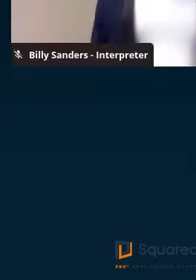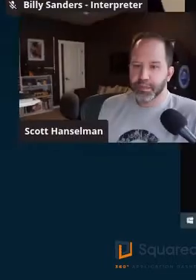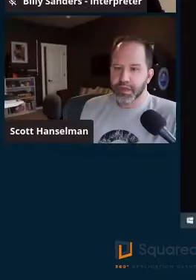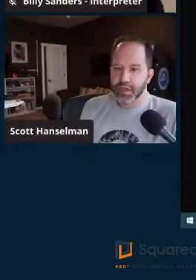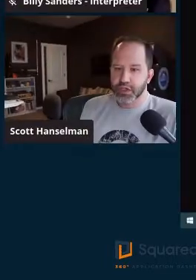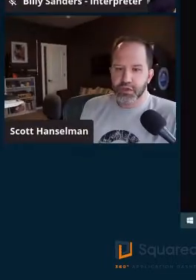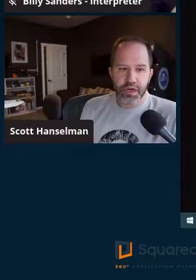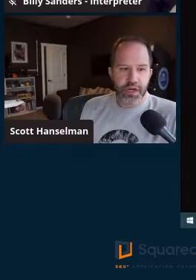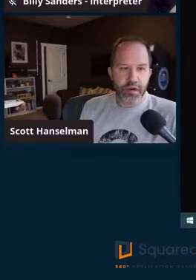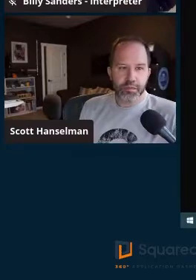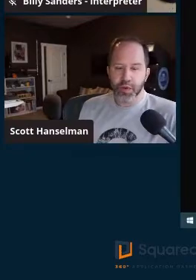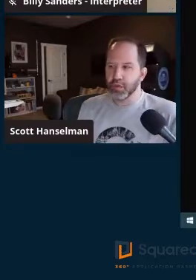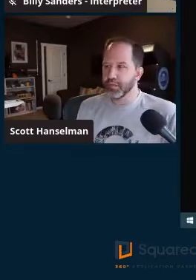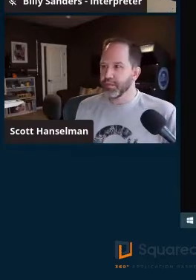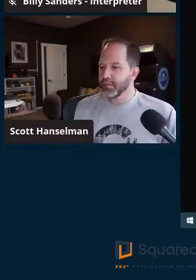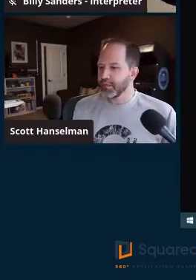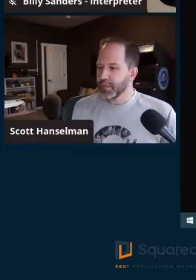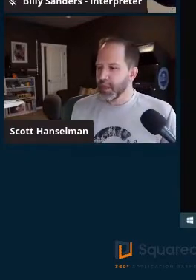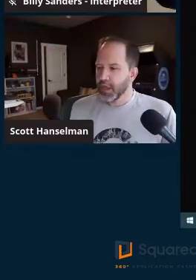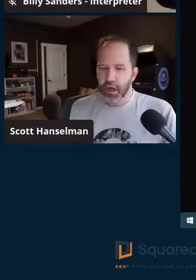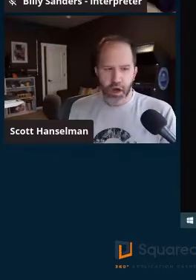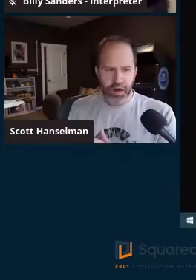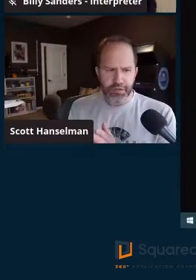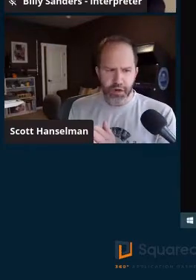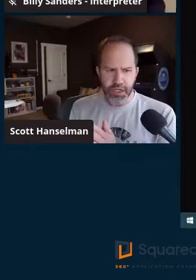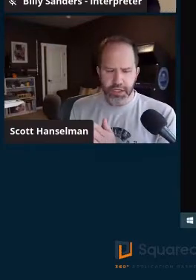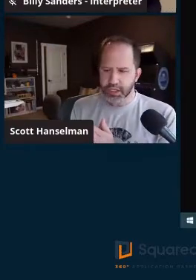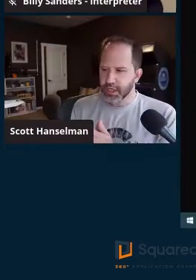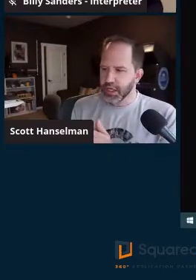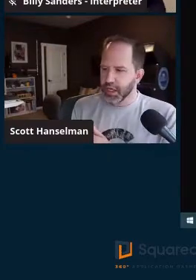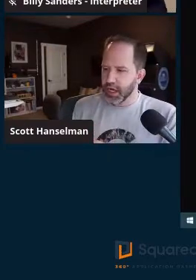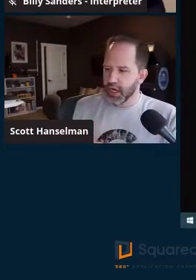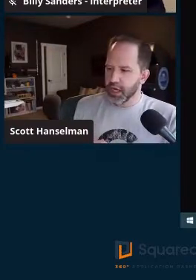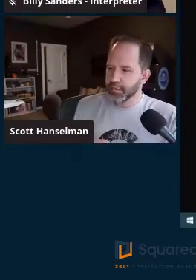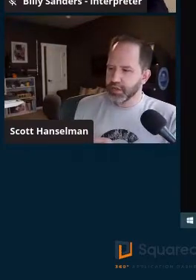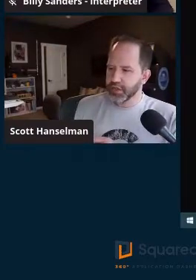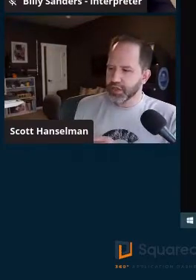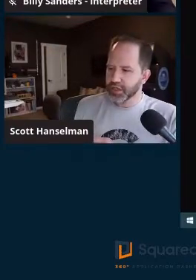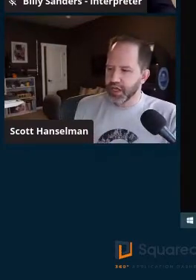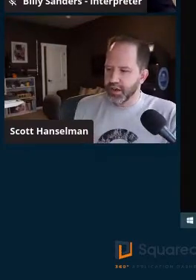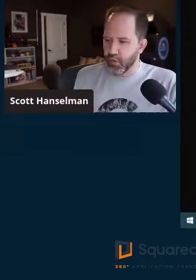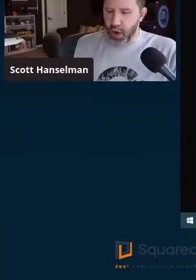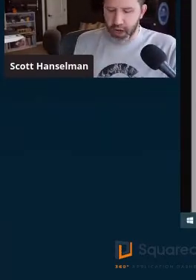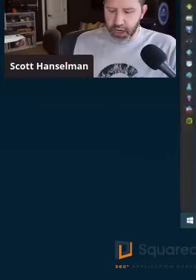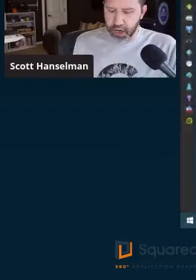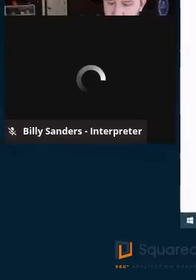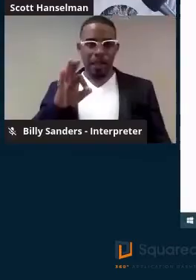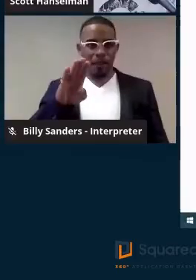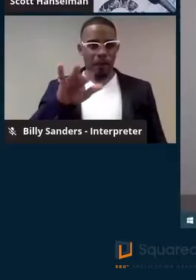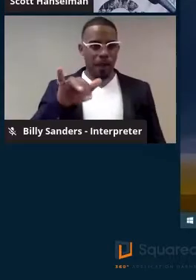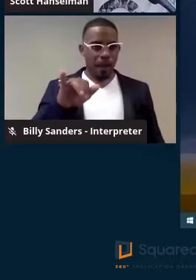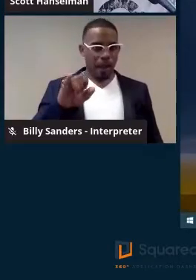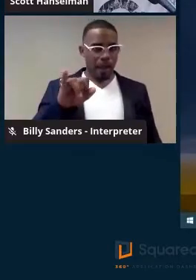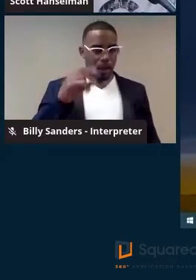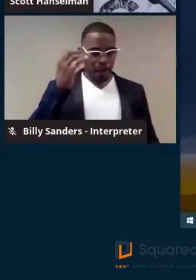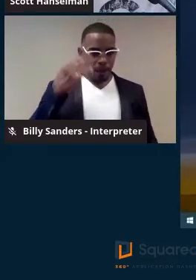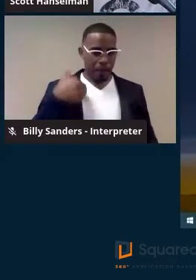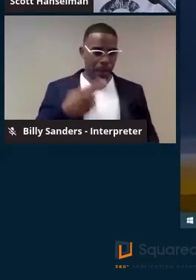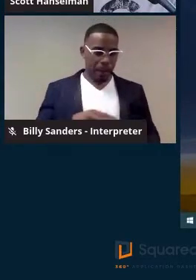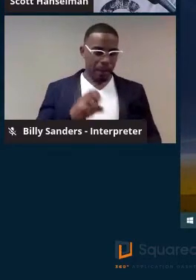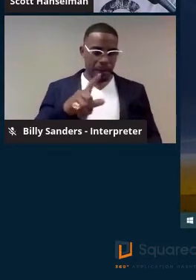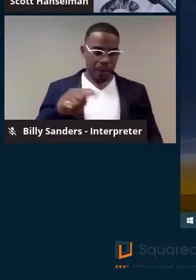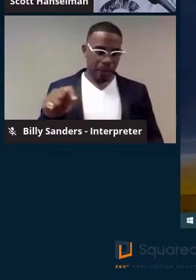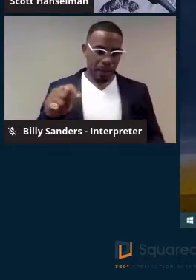pop up this screen here, boom. All right, friends, just an FYI, my name is